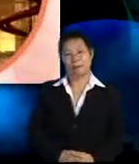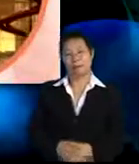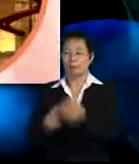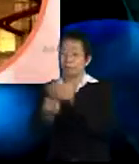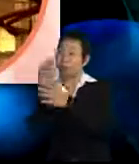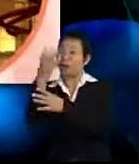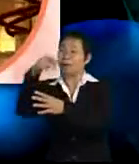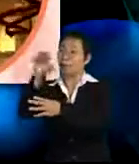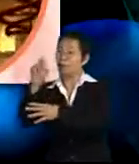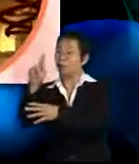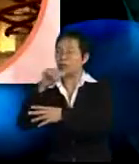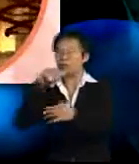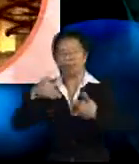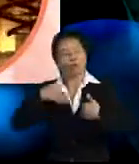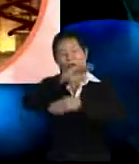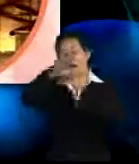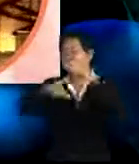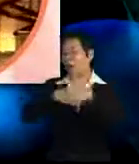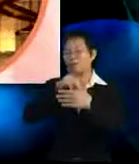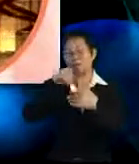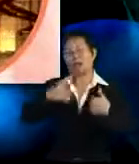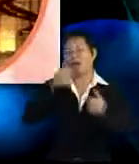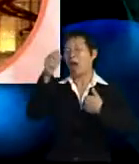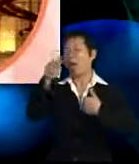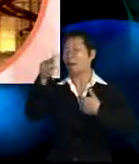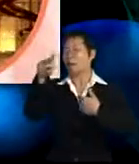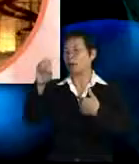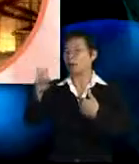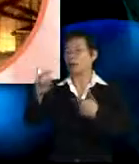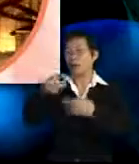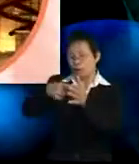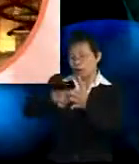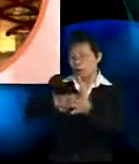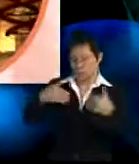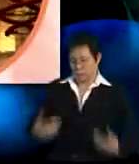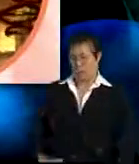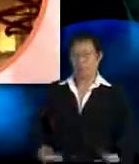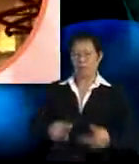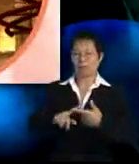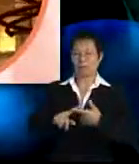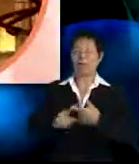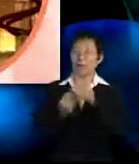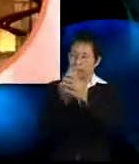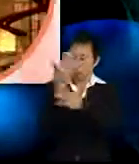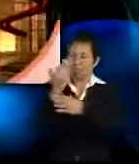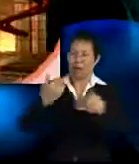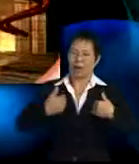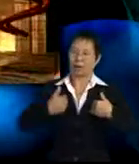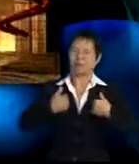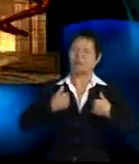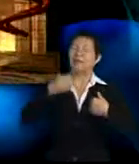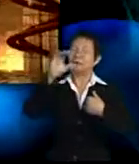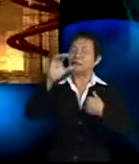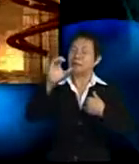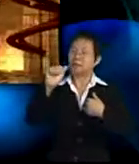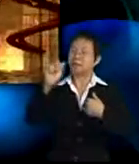Plant proteins do not have all the amino acids required by our body. Plant proteins are found in cereals and